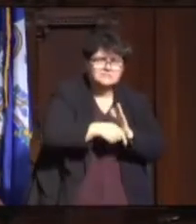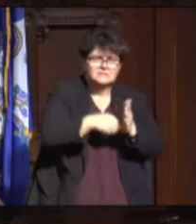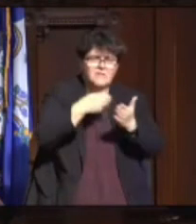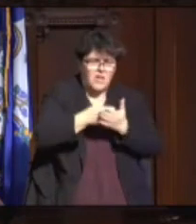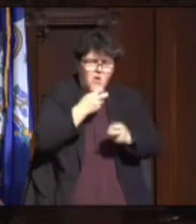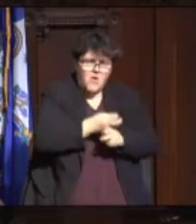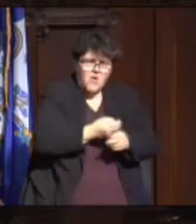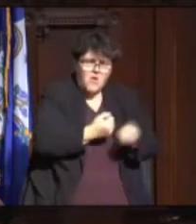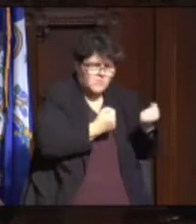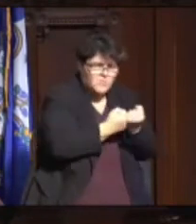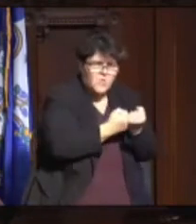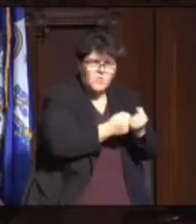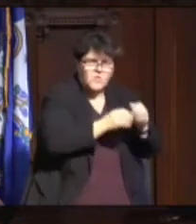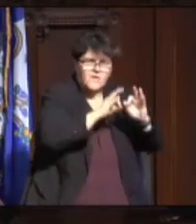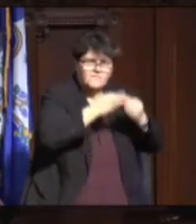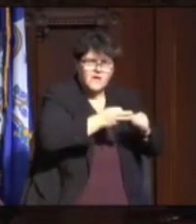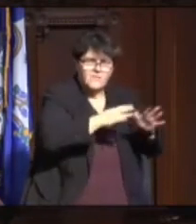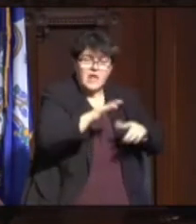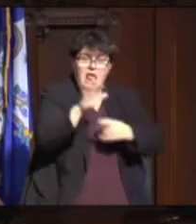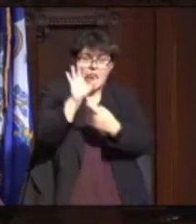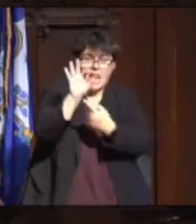goes to families with children.